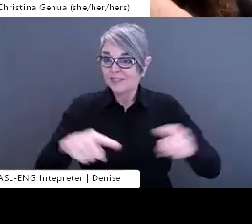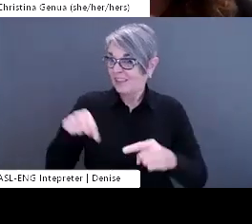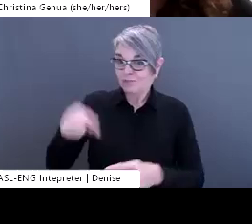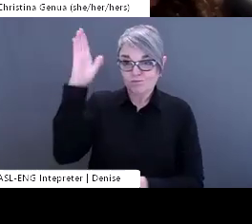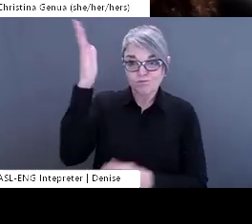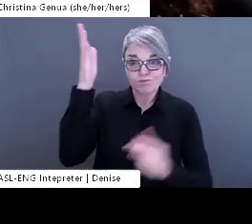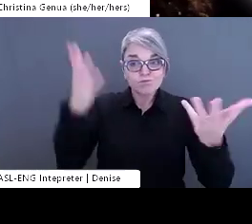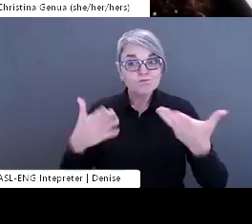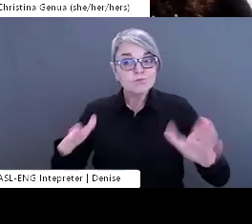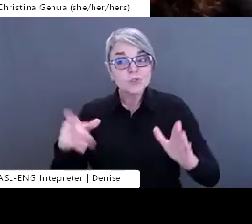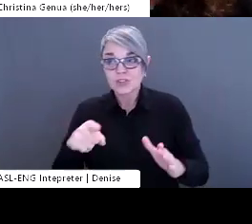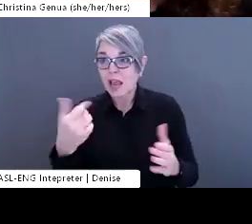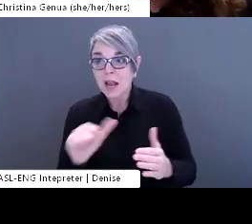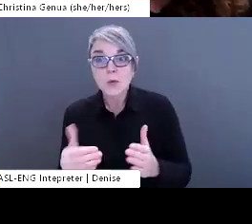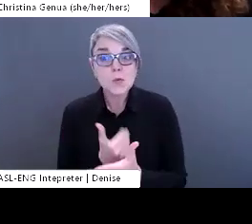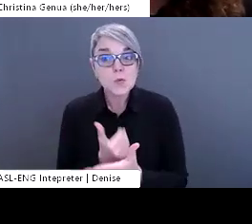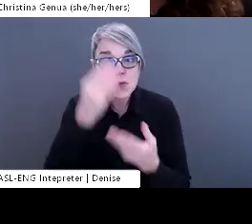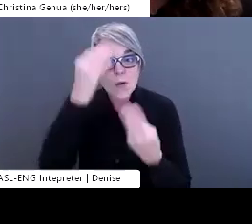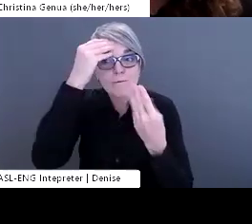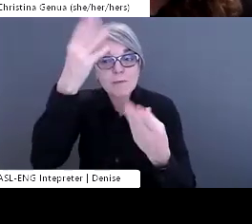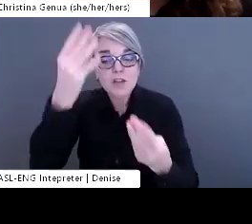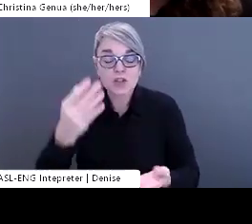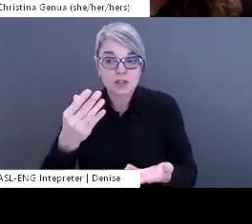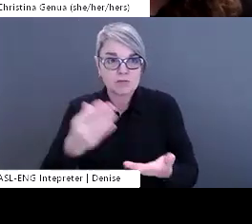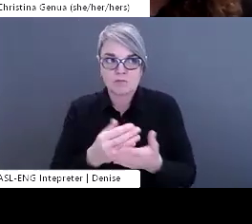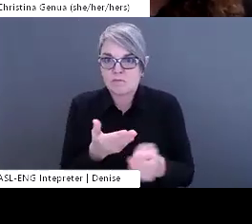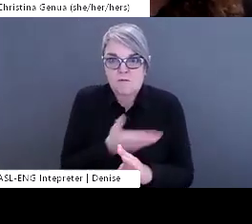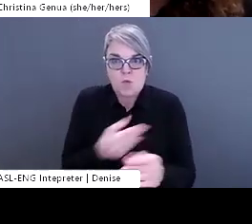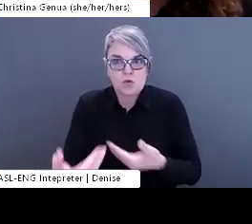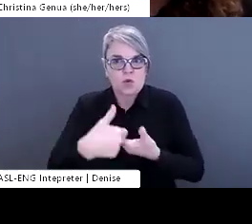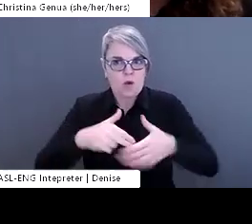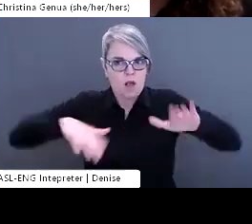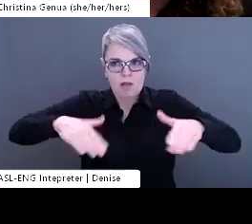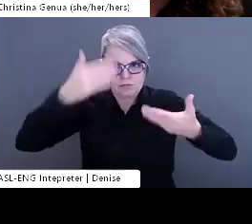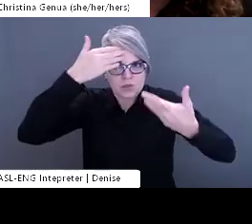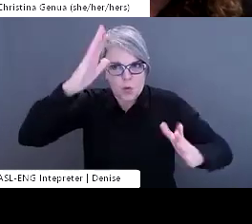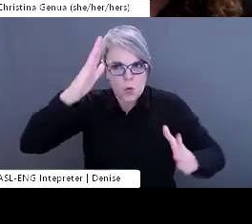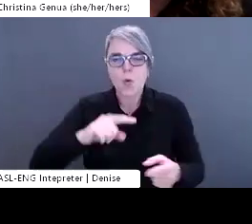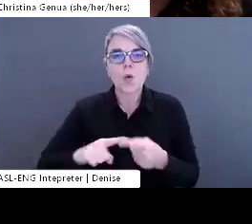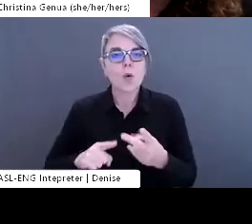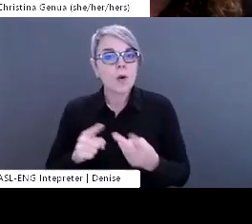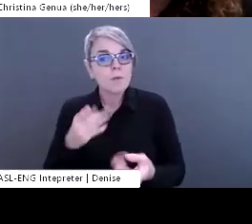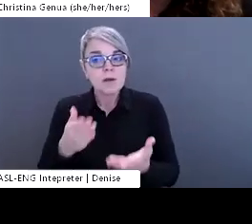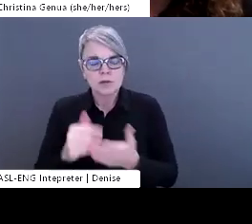you today? Um, Hopefully, some of you are feeling more comfortable about using a bank.